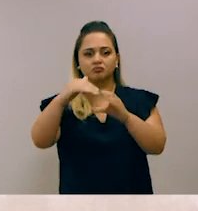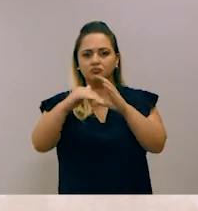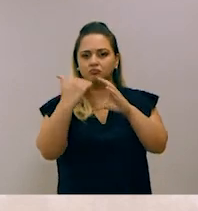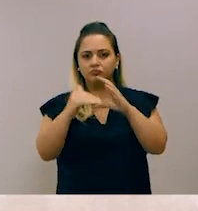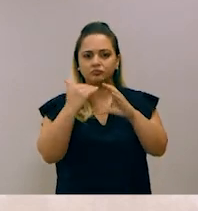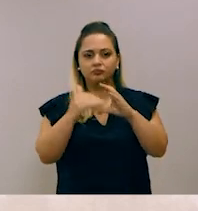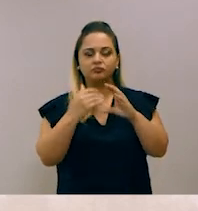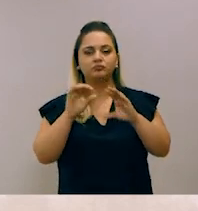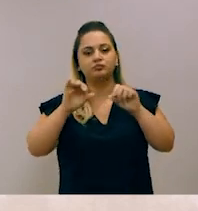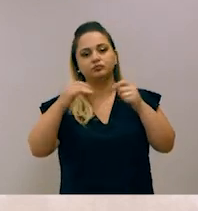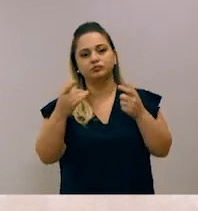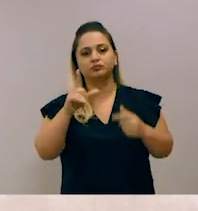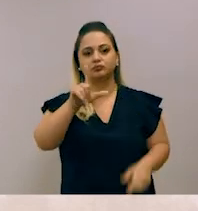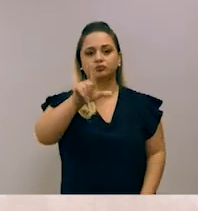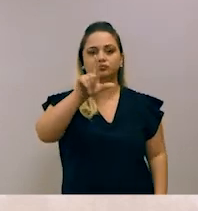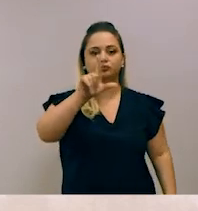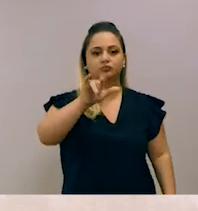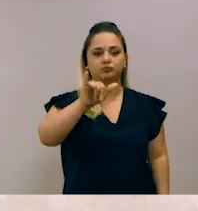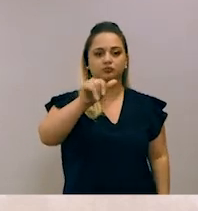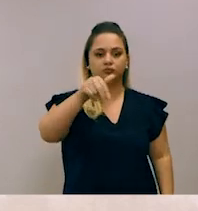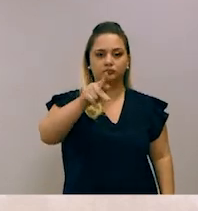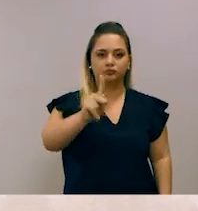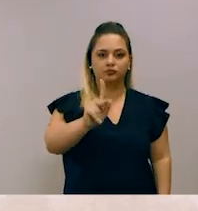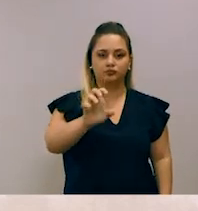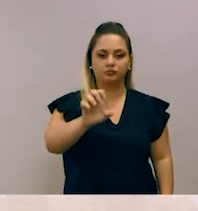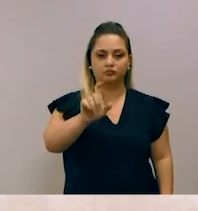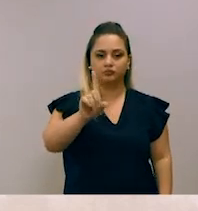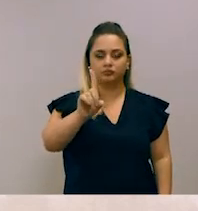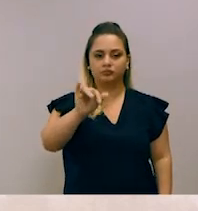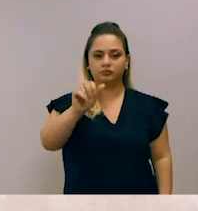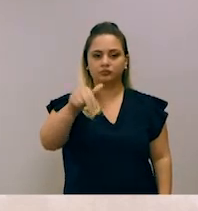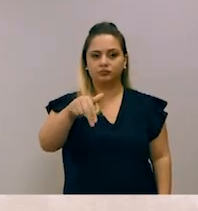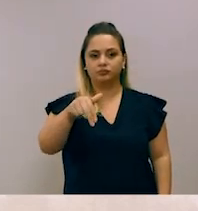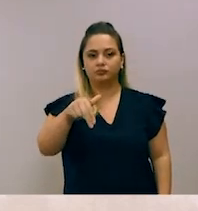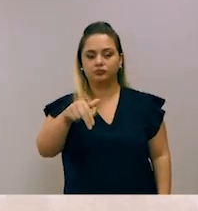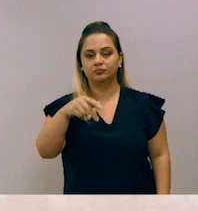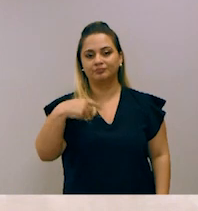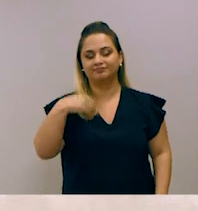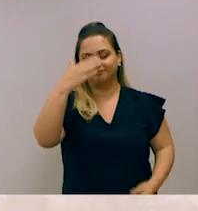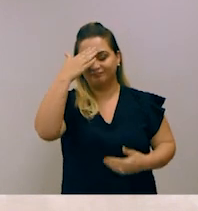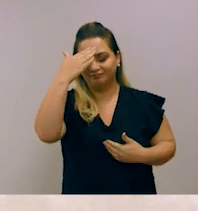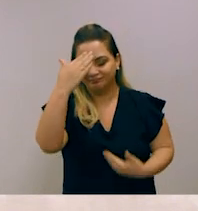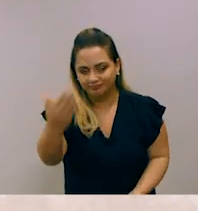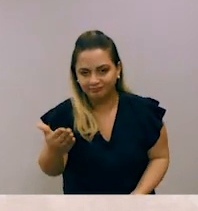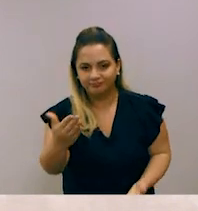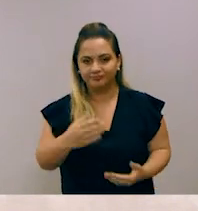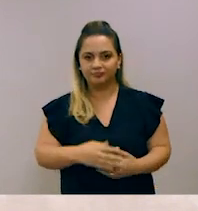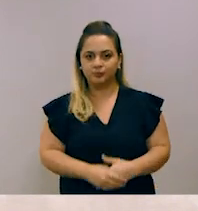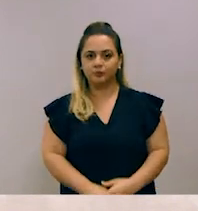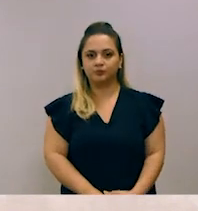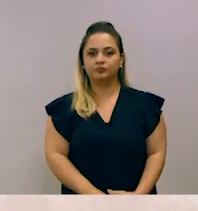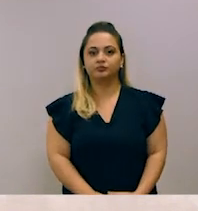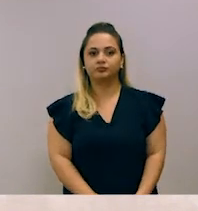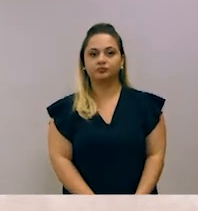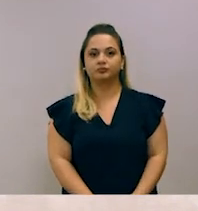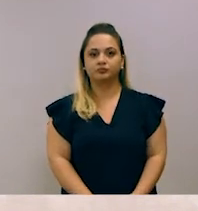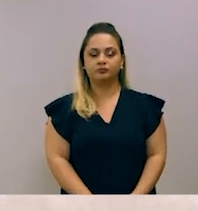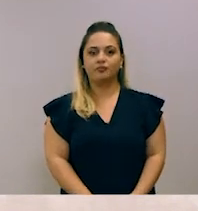or you can talk to me on LinkedIn. And I thank you so much.